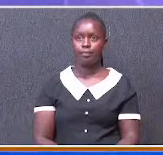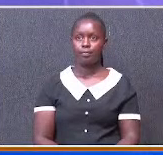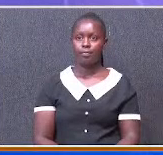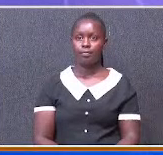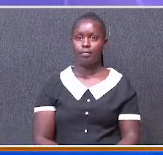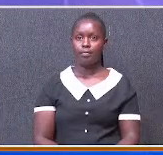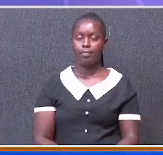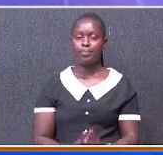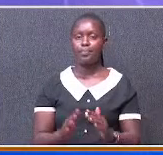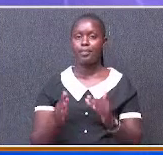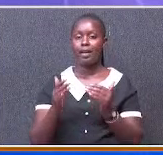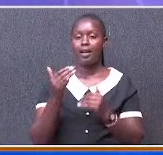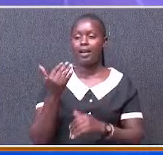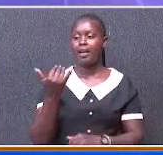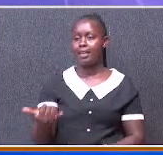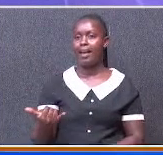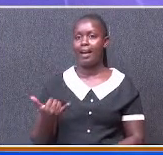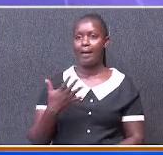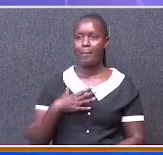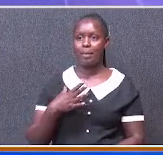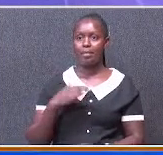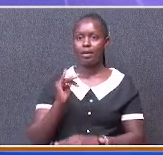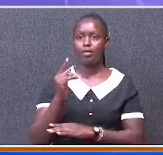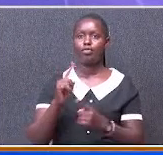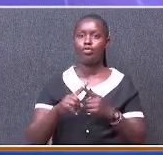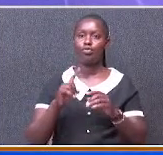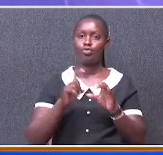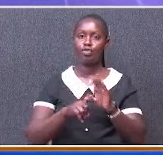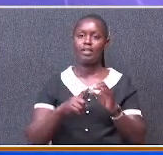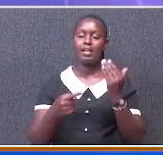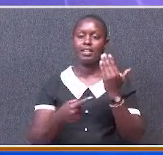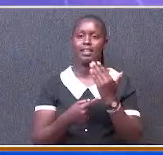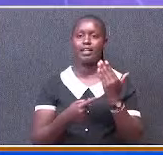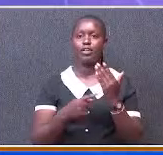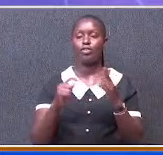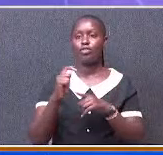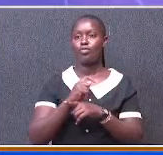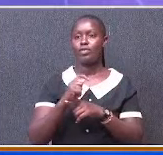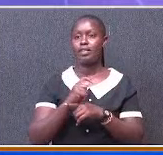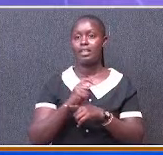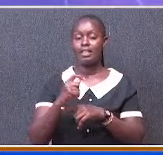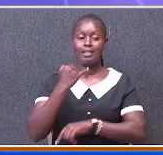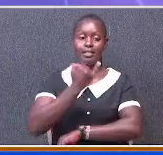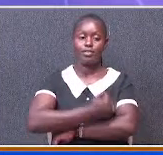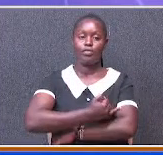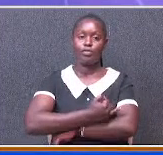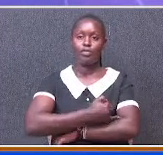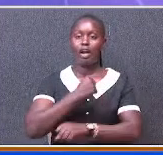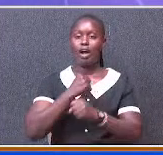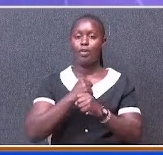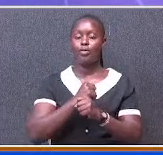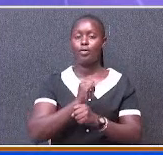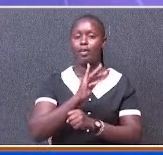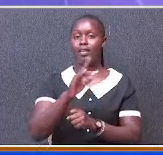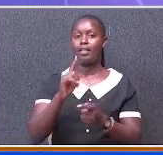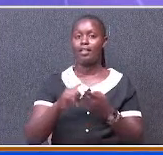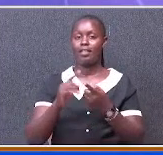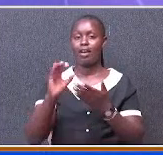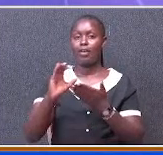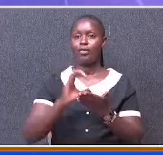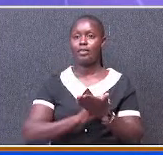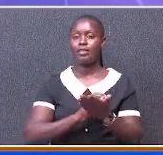Right, and meanwhile, young people have been challenged to enroll in technical training institutes and pursue the highly marketable courses, especially in the